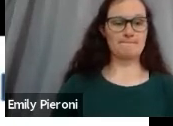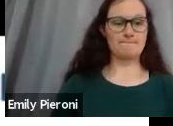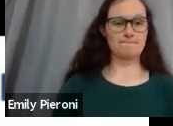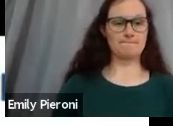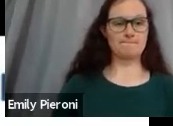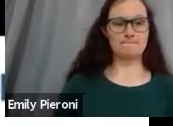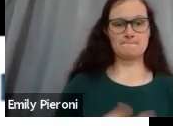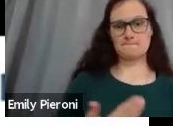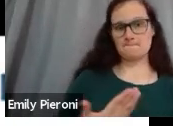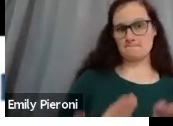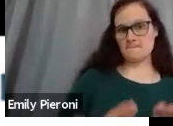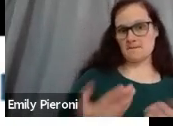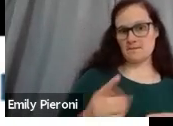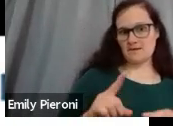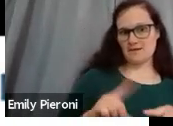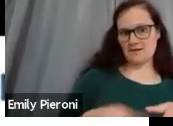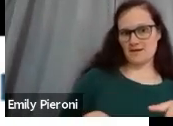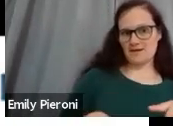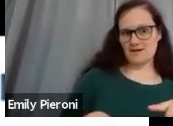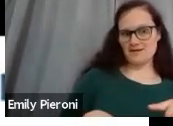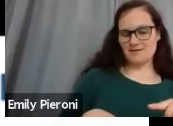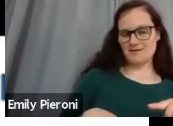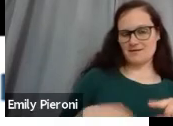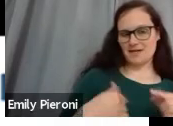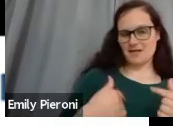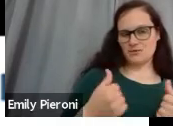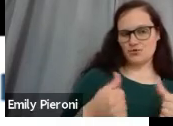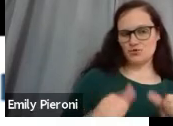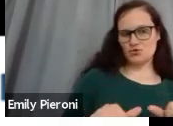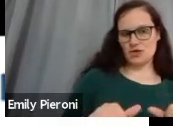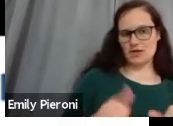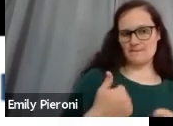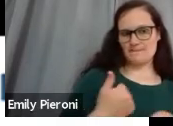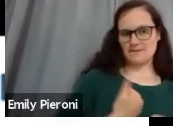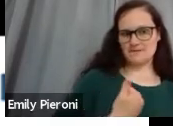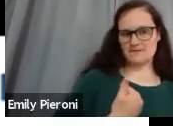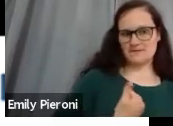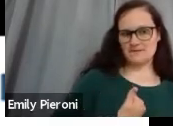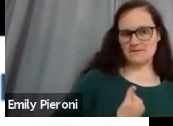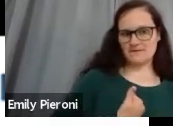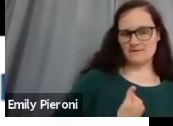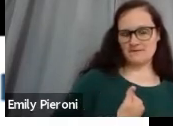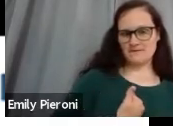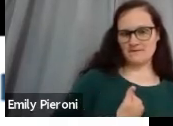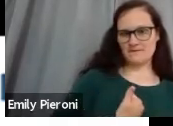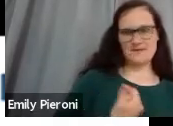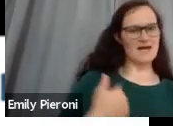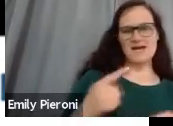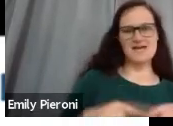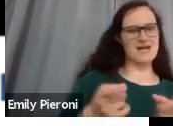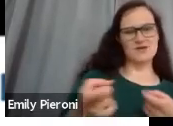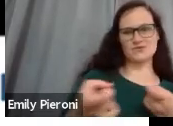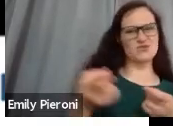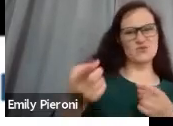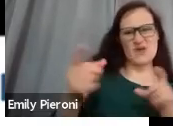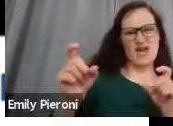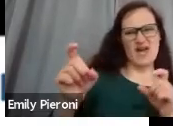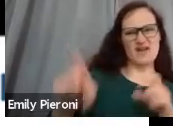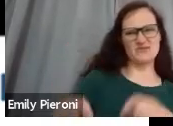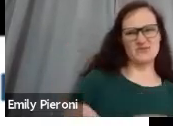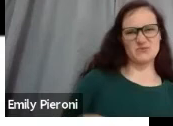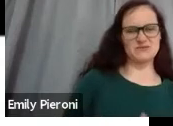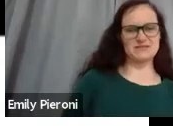Maybe they can't. I'll try it myself. Okay. I can't control it. You've got to control. So the next